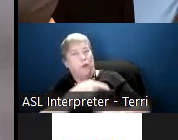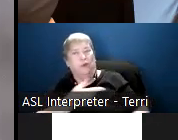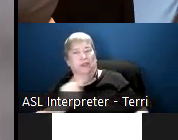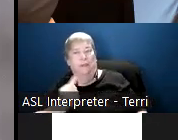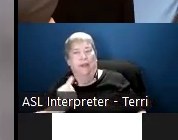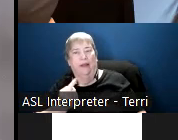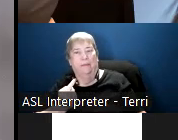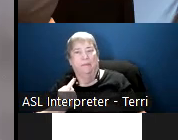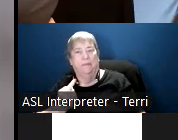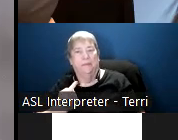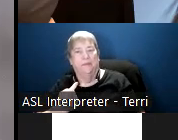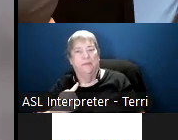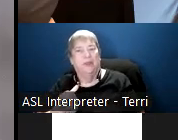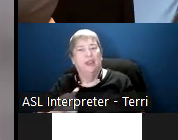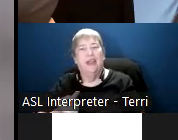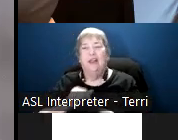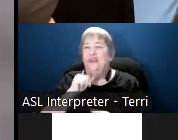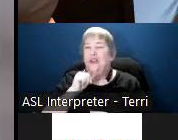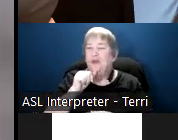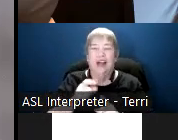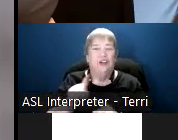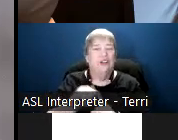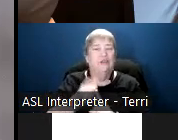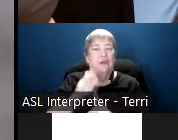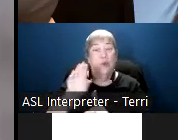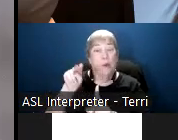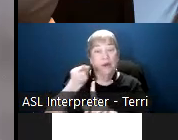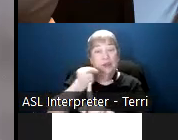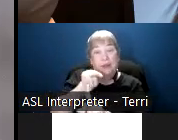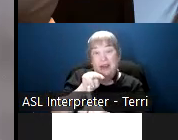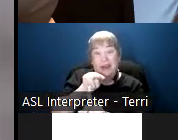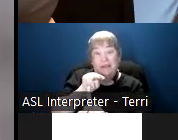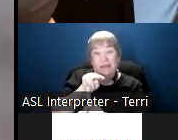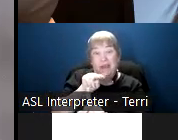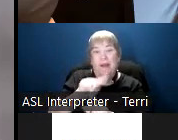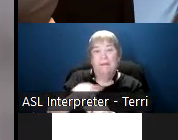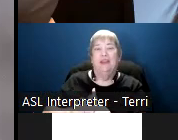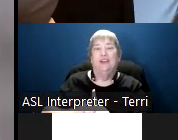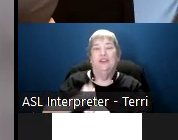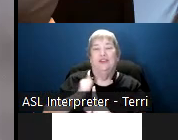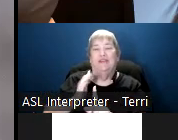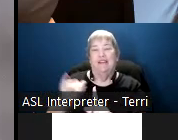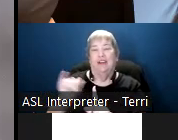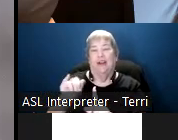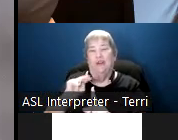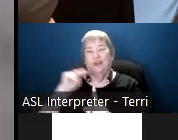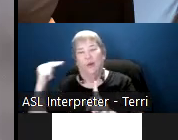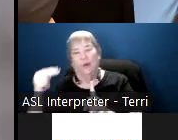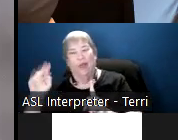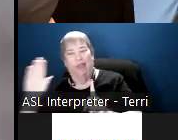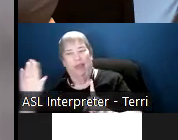something. So you're not just looking at this from your perspective, but from the survivor's perspective as well. So acknowledging the